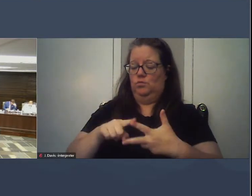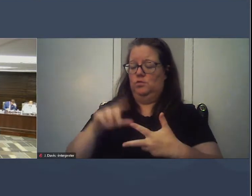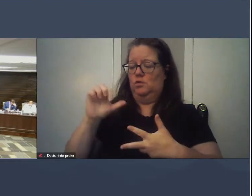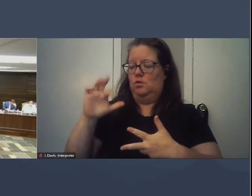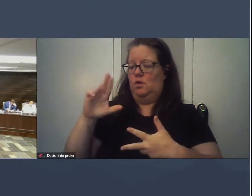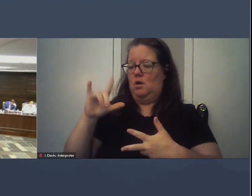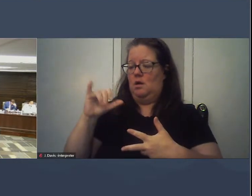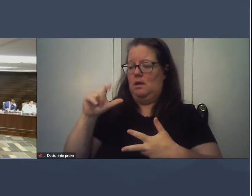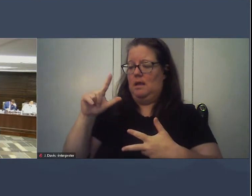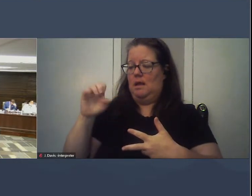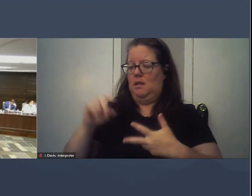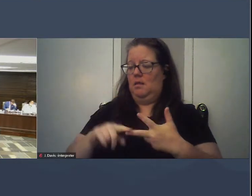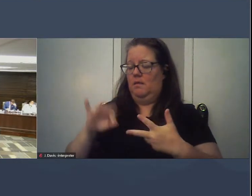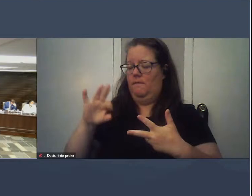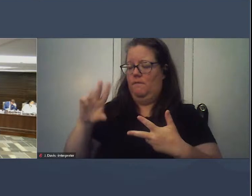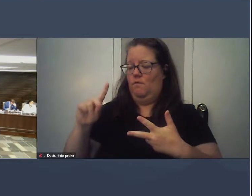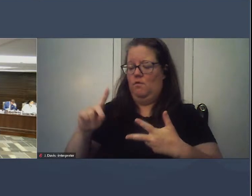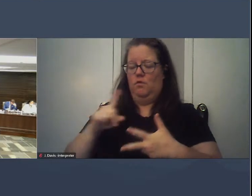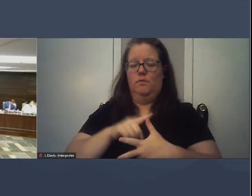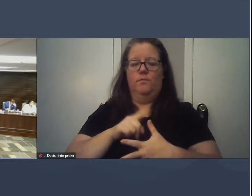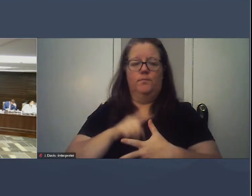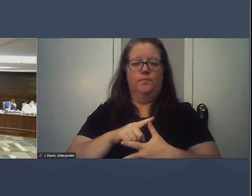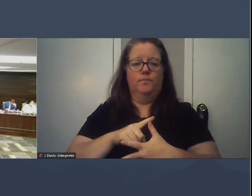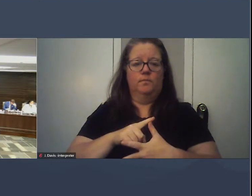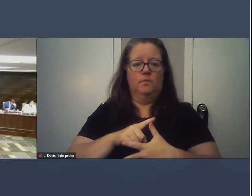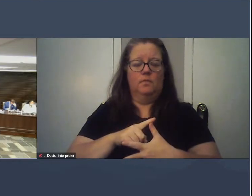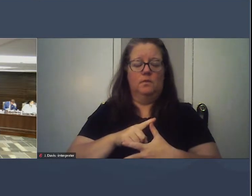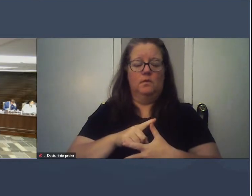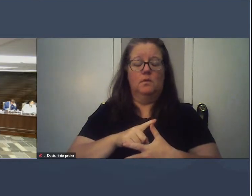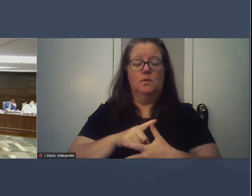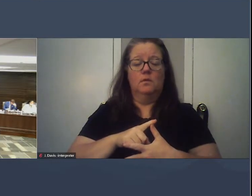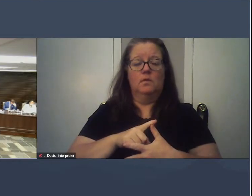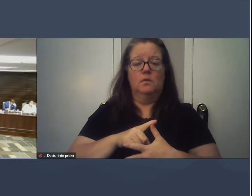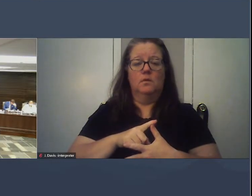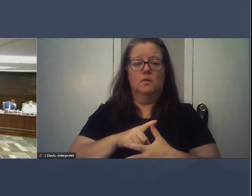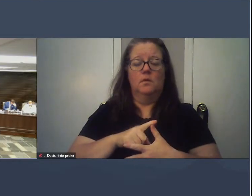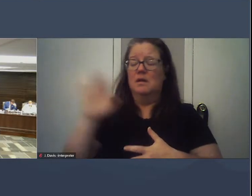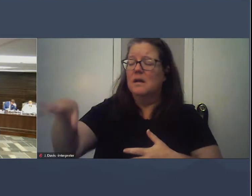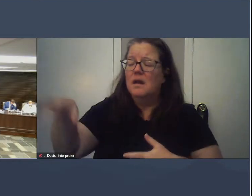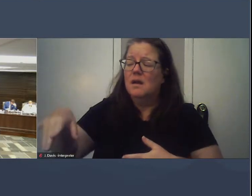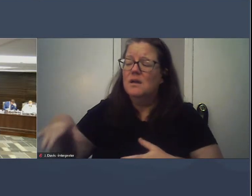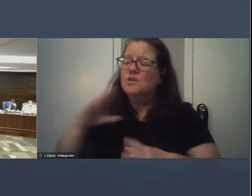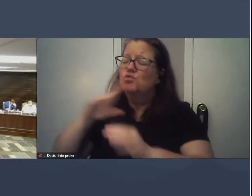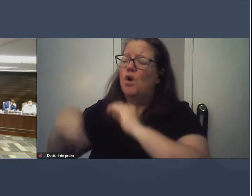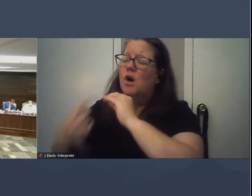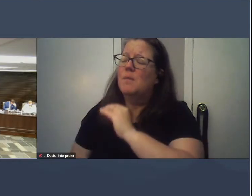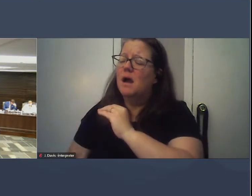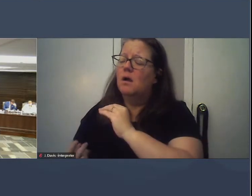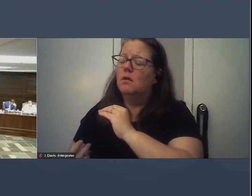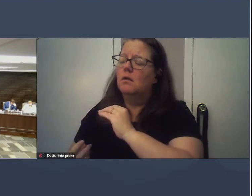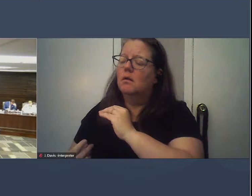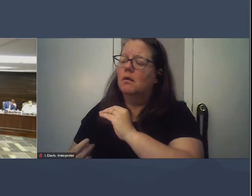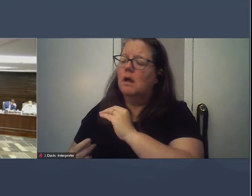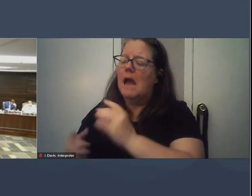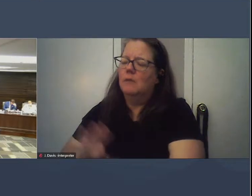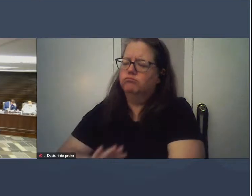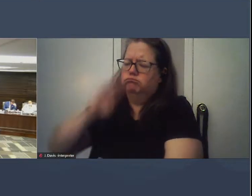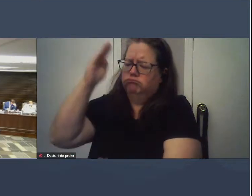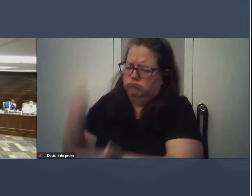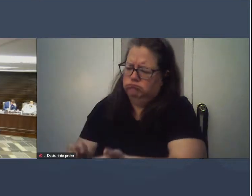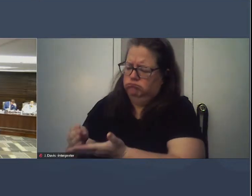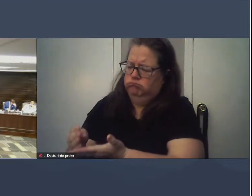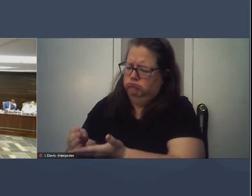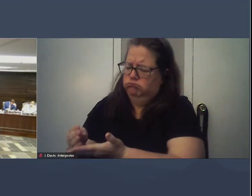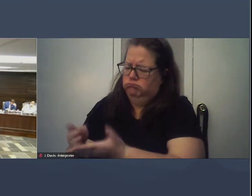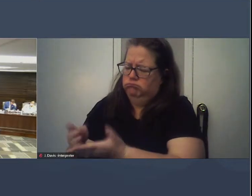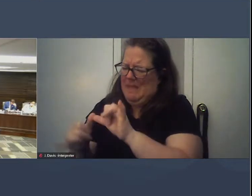you. Thanks for the presentation. Can you talk about the actual estimated volume of ash that we're talking about?